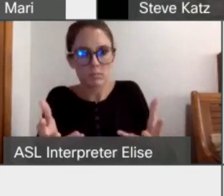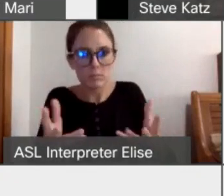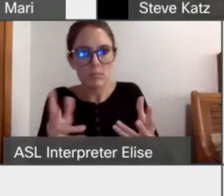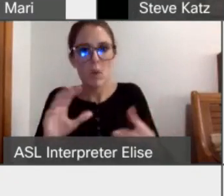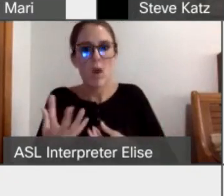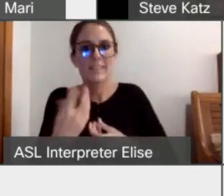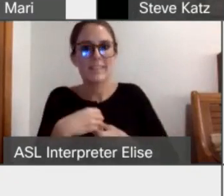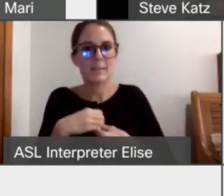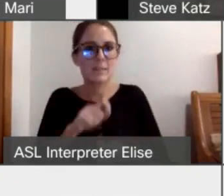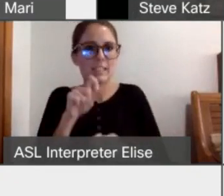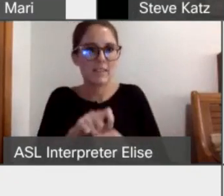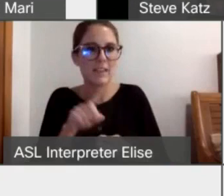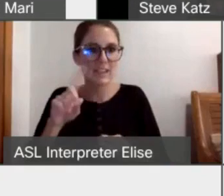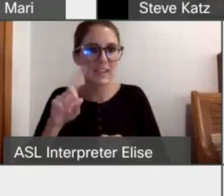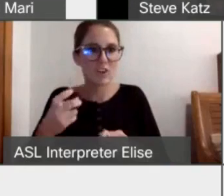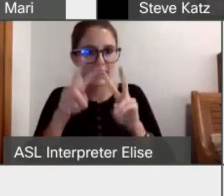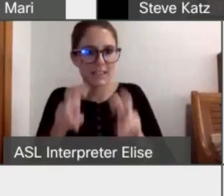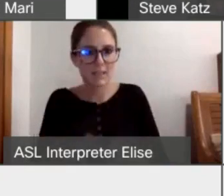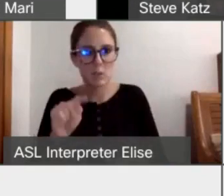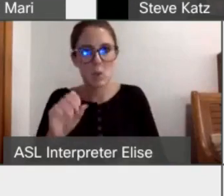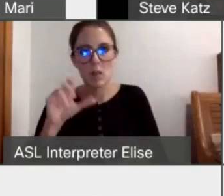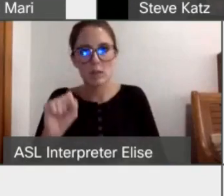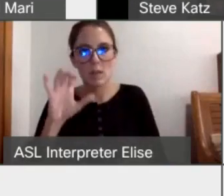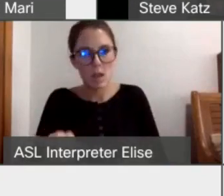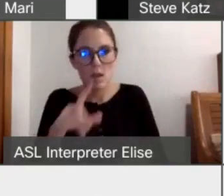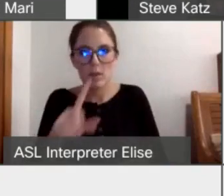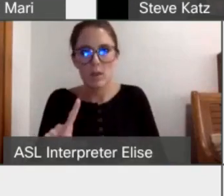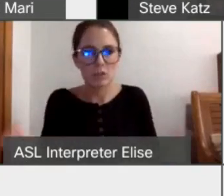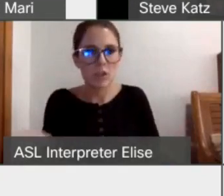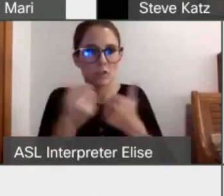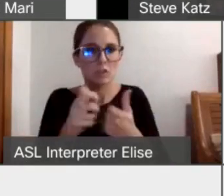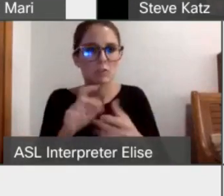assessment tools. And that has really, it's been around challenges around